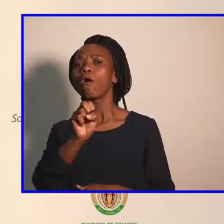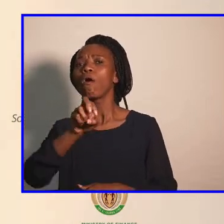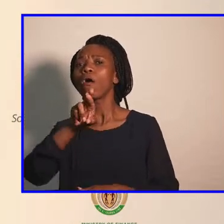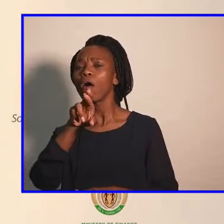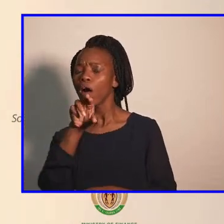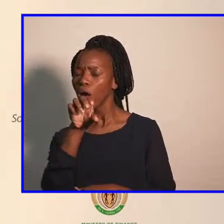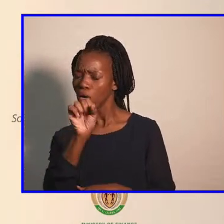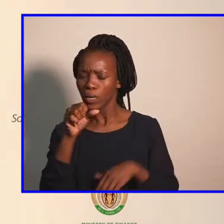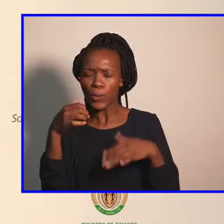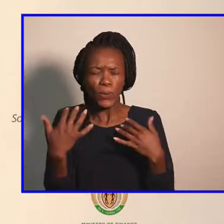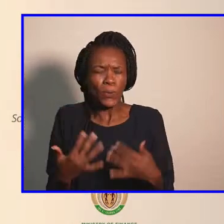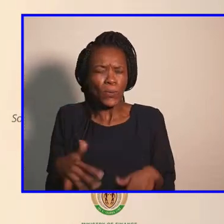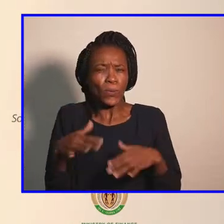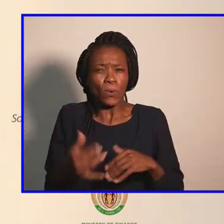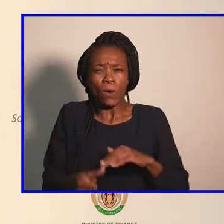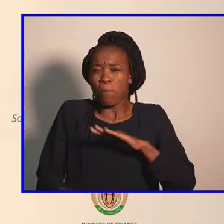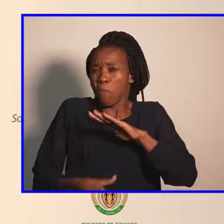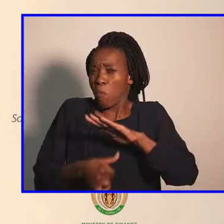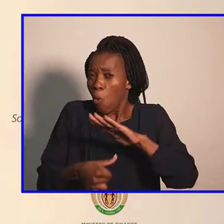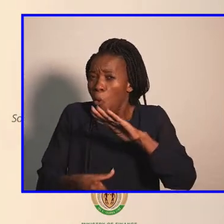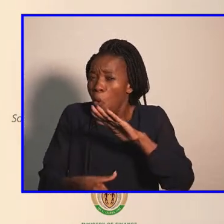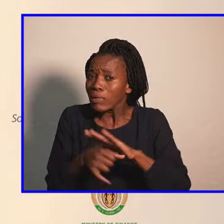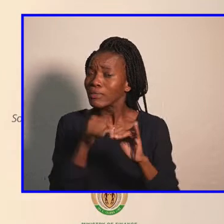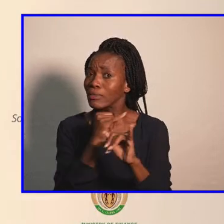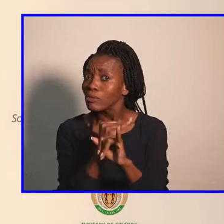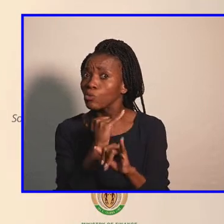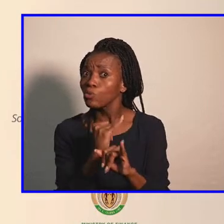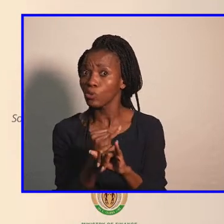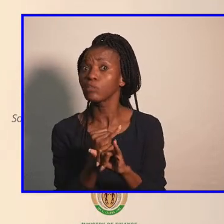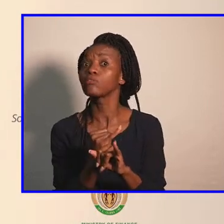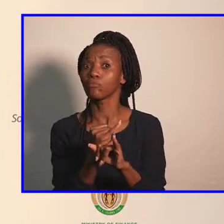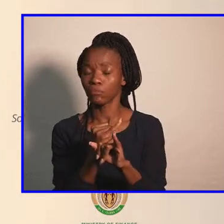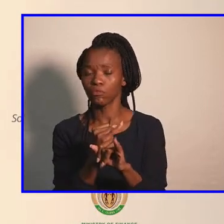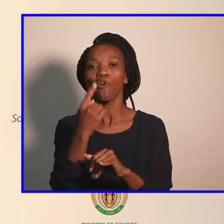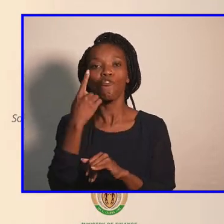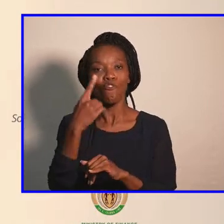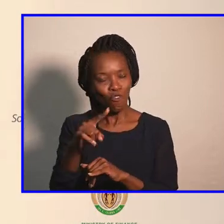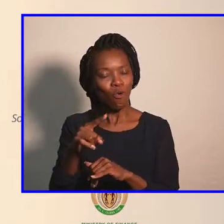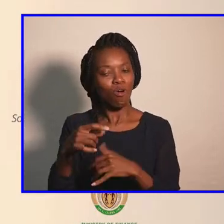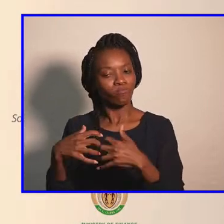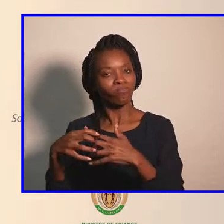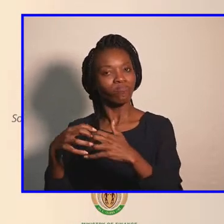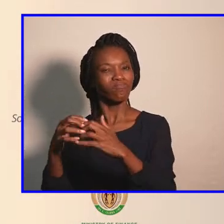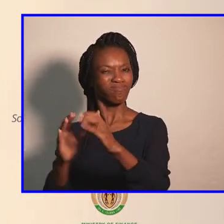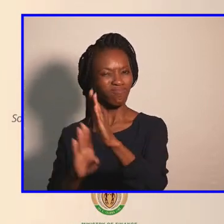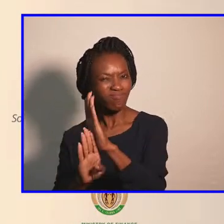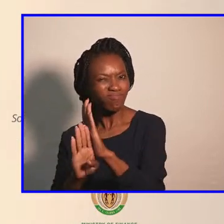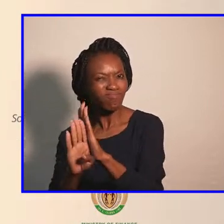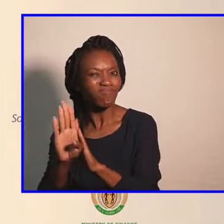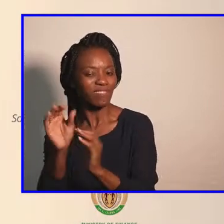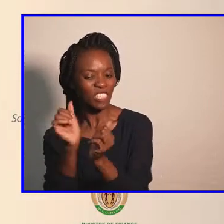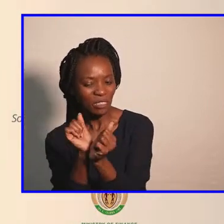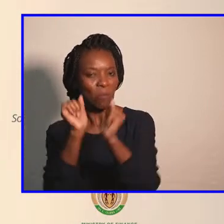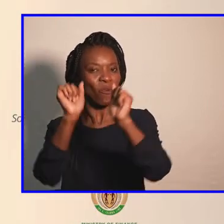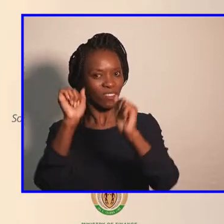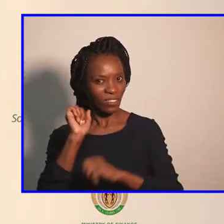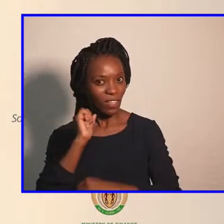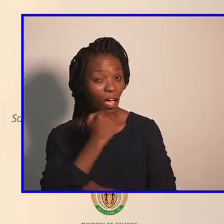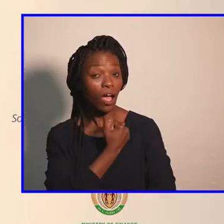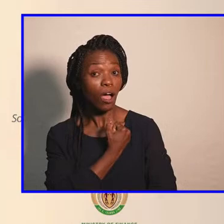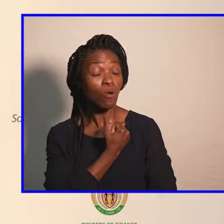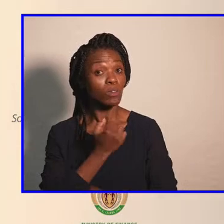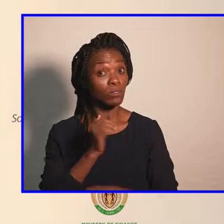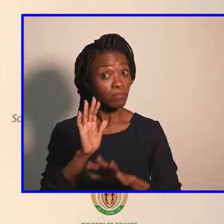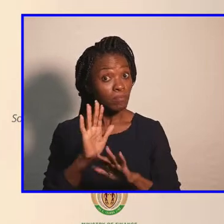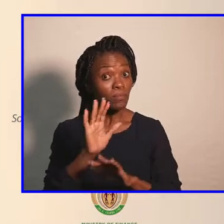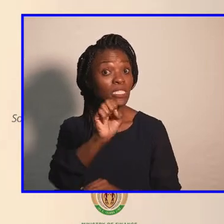Services as a critical institution in the overall architecture of our democratic state. SARS collects more